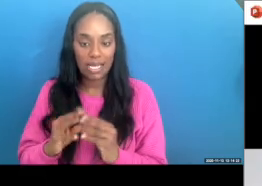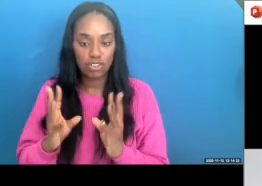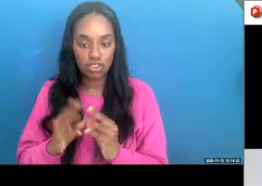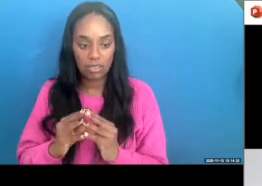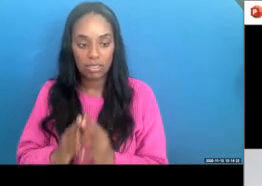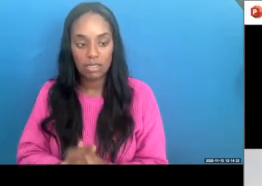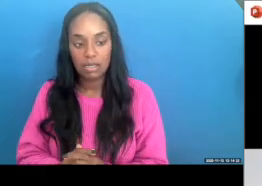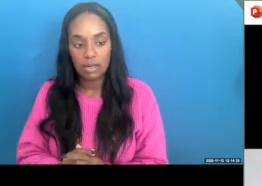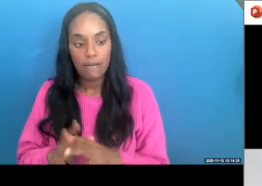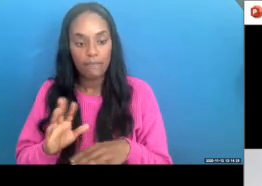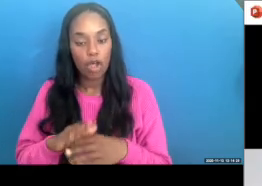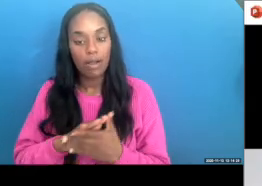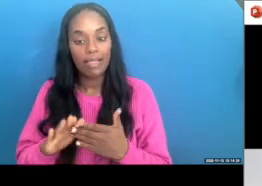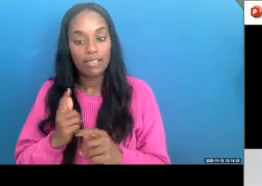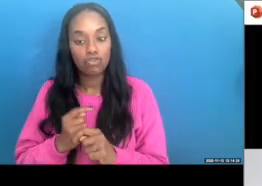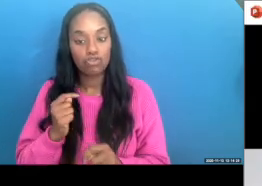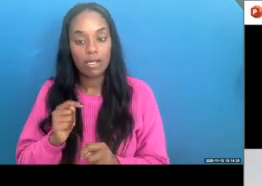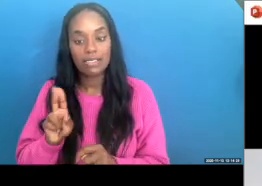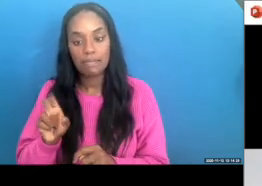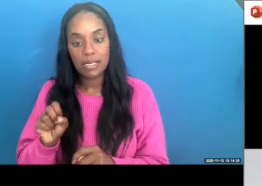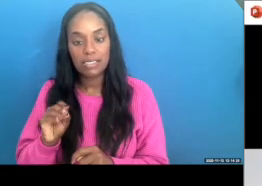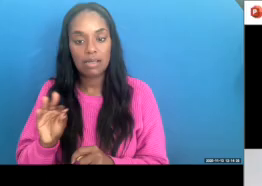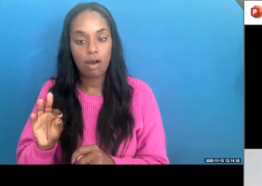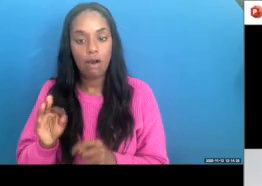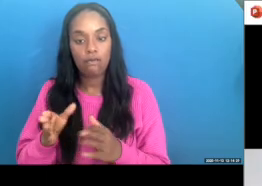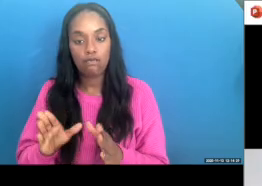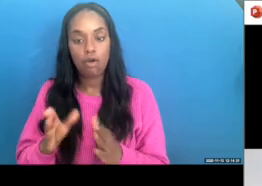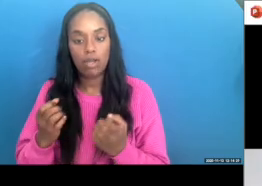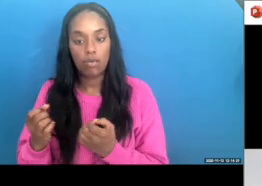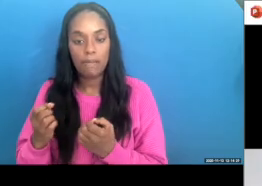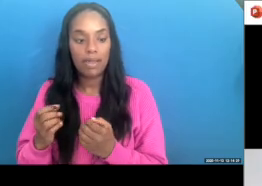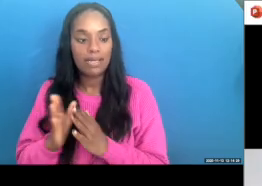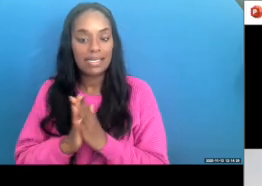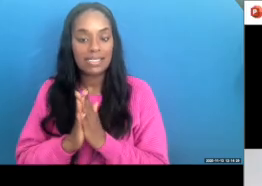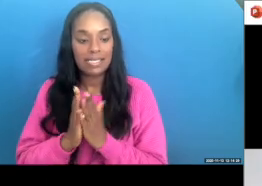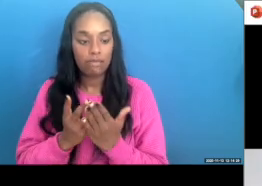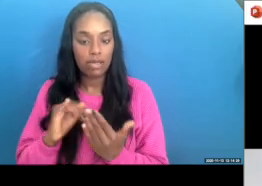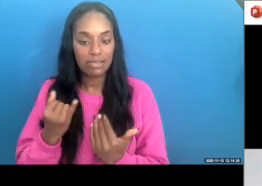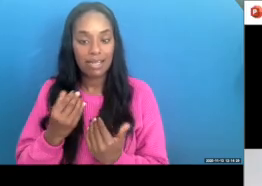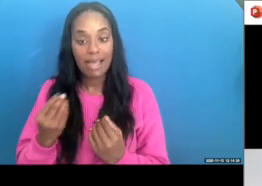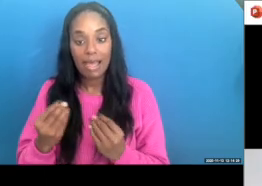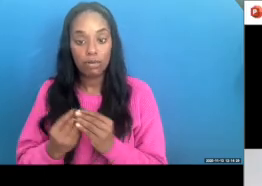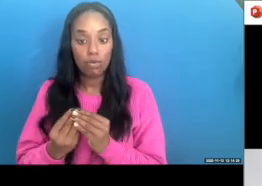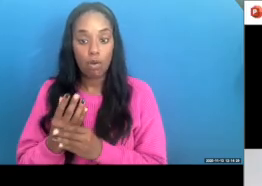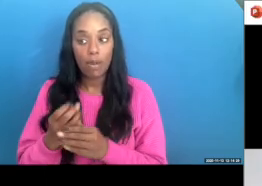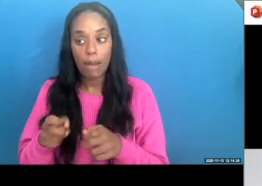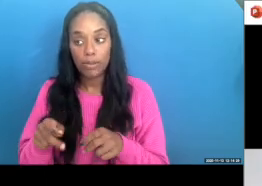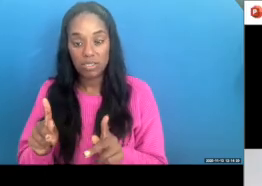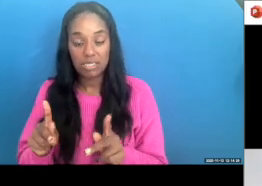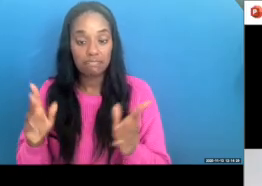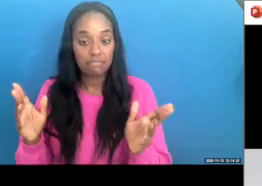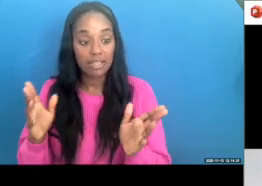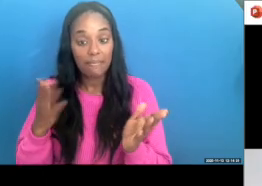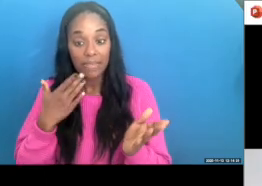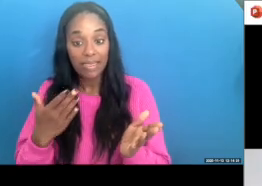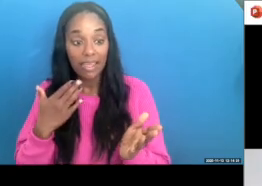break. We're going to ask folks to return by 1:30 if you want to participate in this afternoon's session